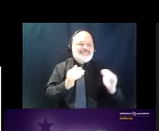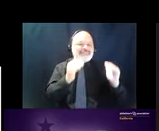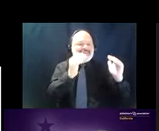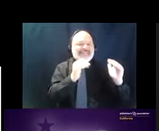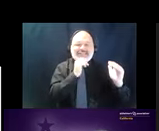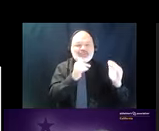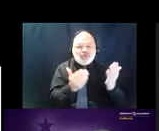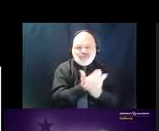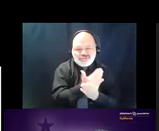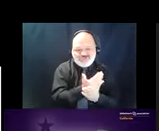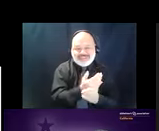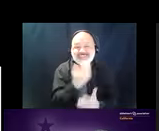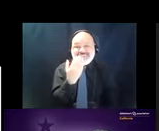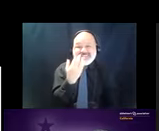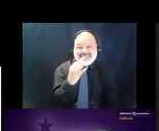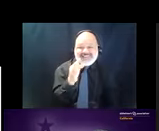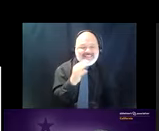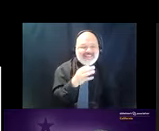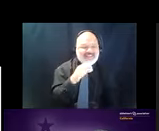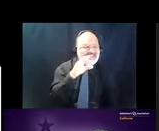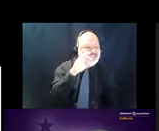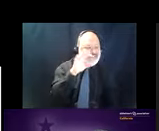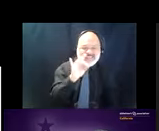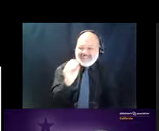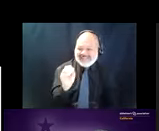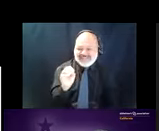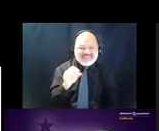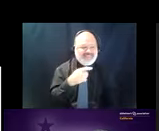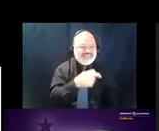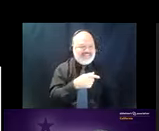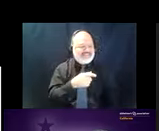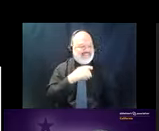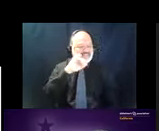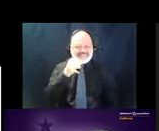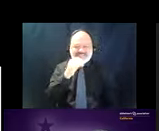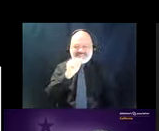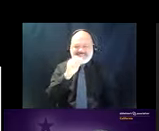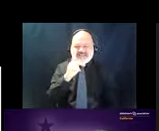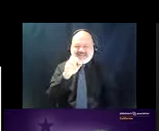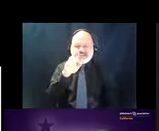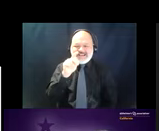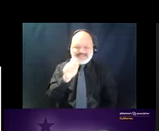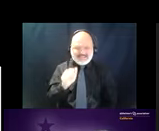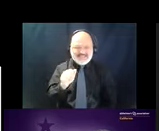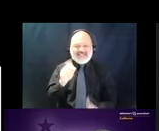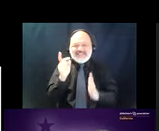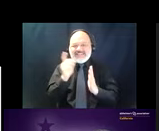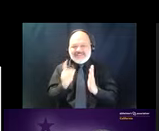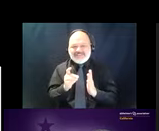new. This is from 1980. There's the Jakarta Declaration, the Ottawa Charter that really set up a